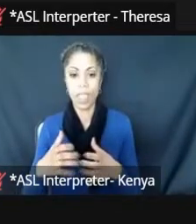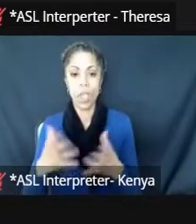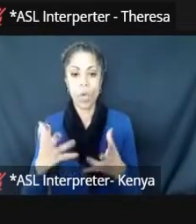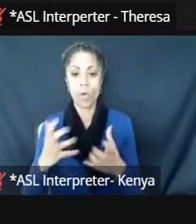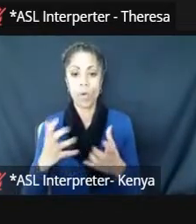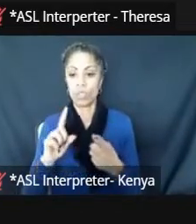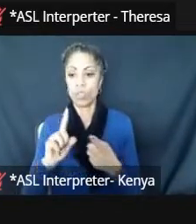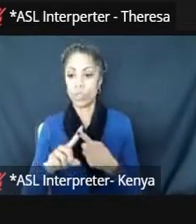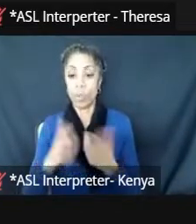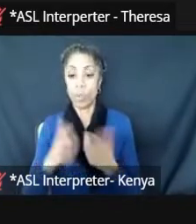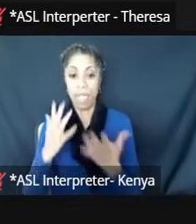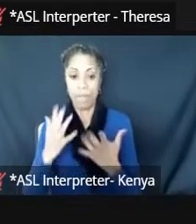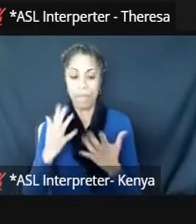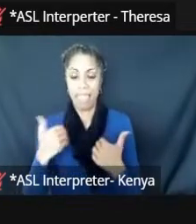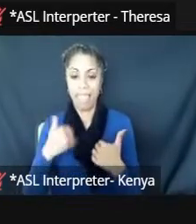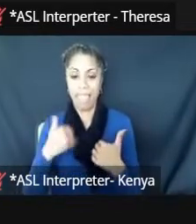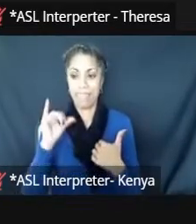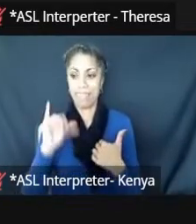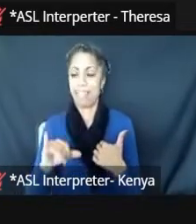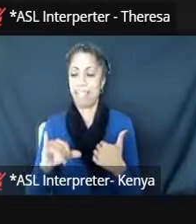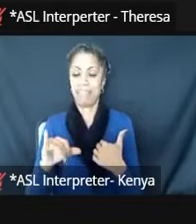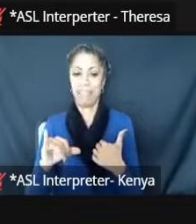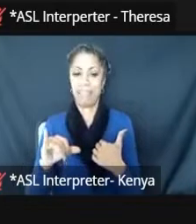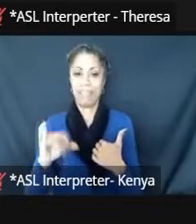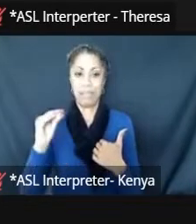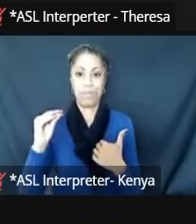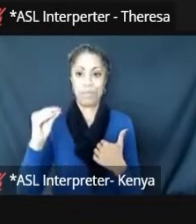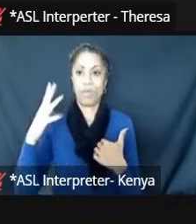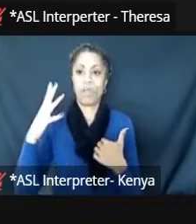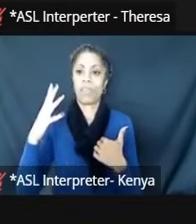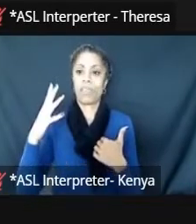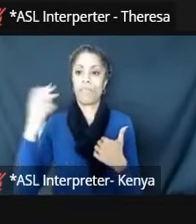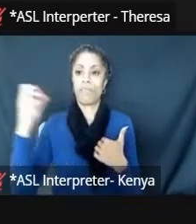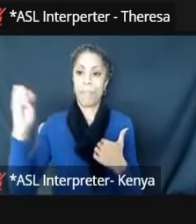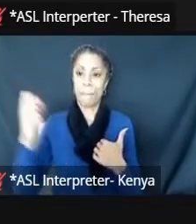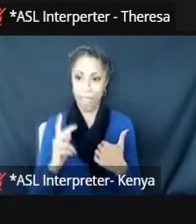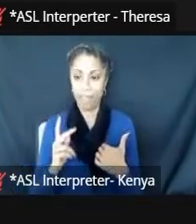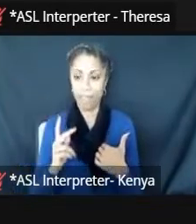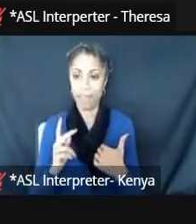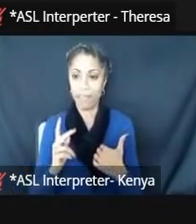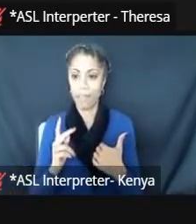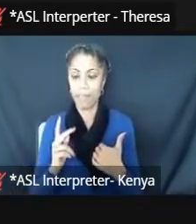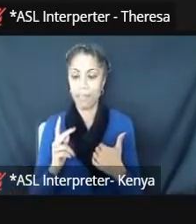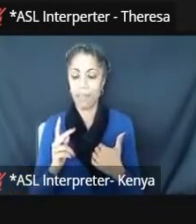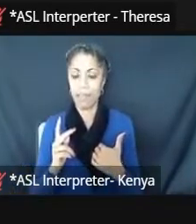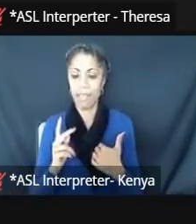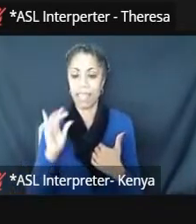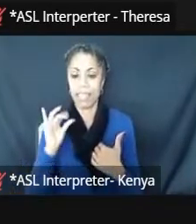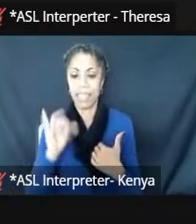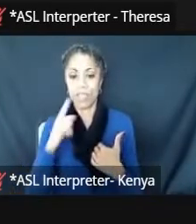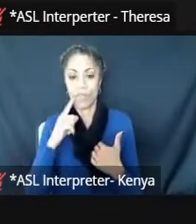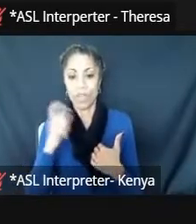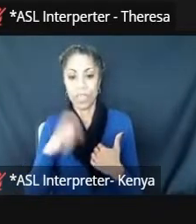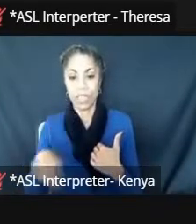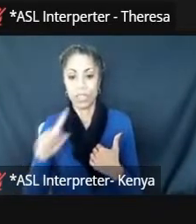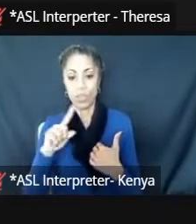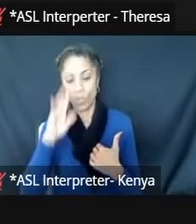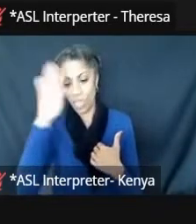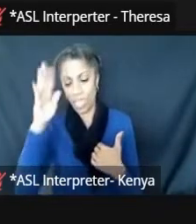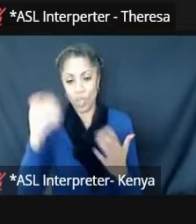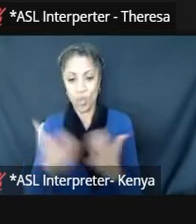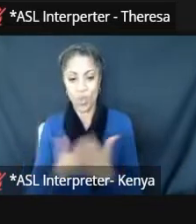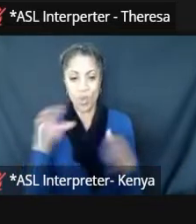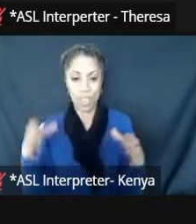back and continue to utilize new approaches for creating inclusive coalitions.